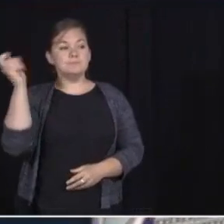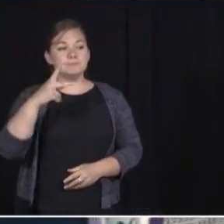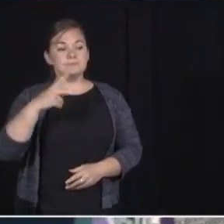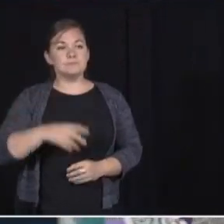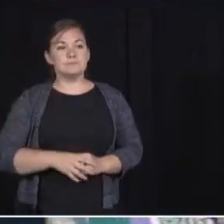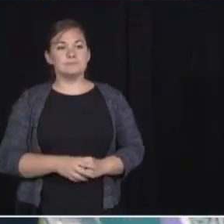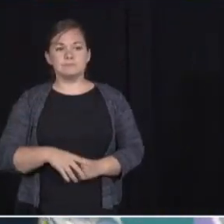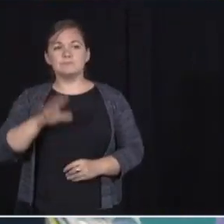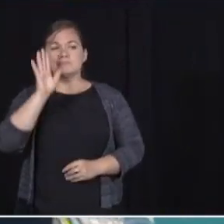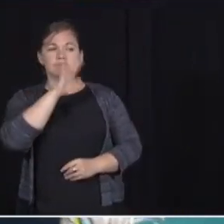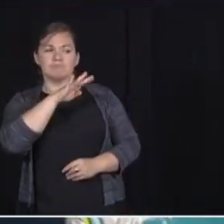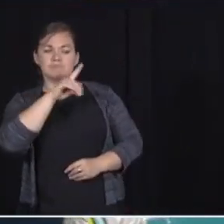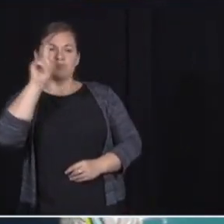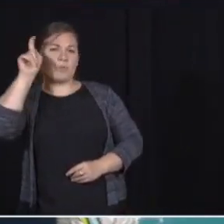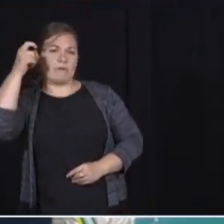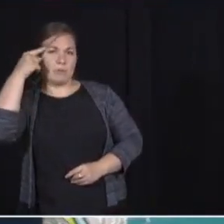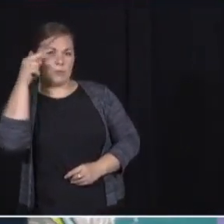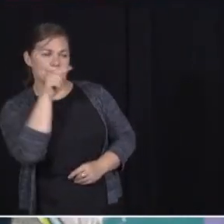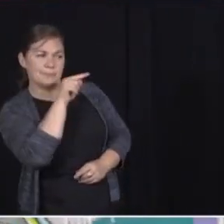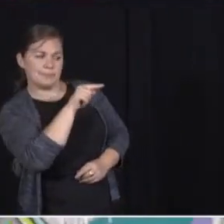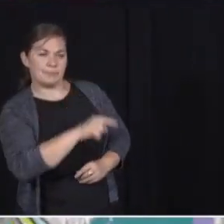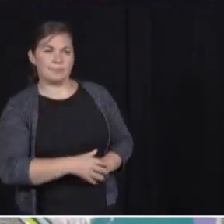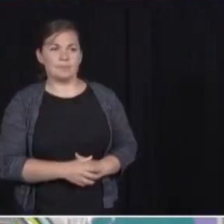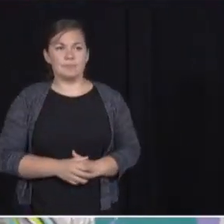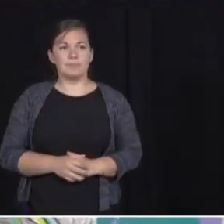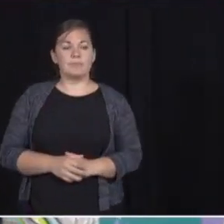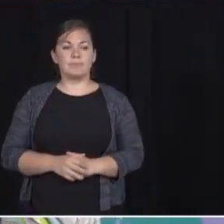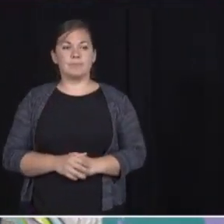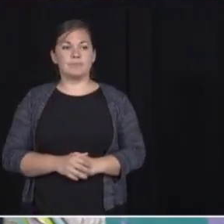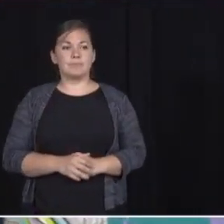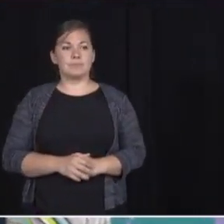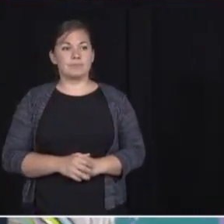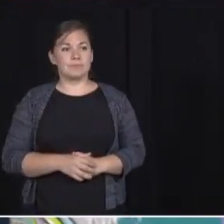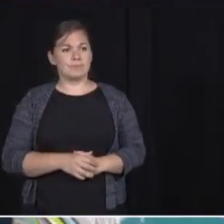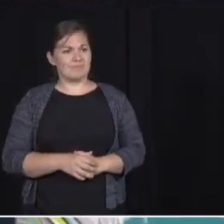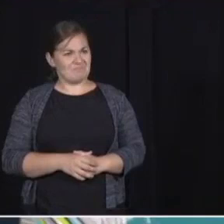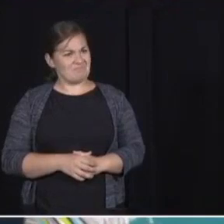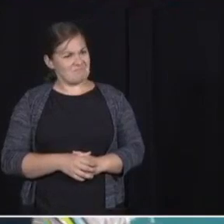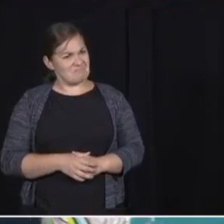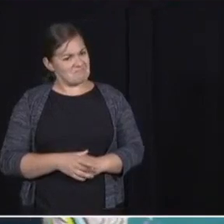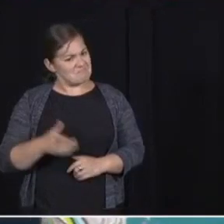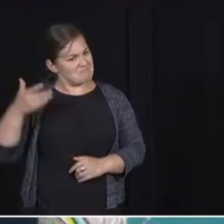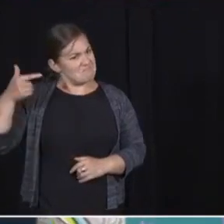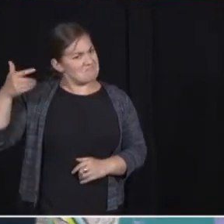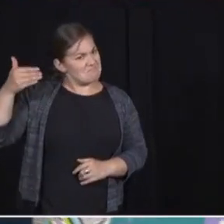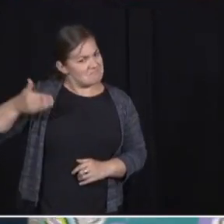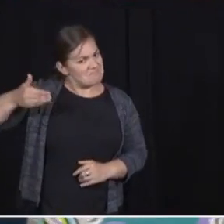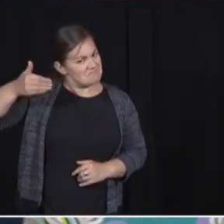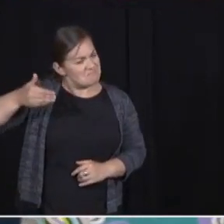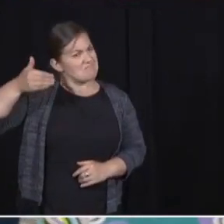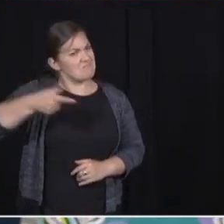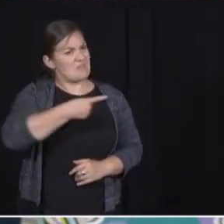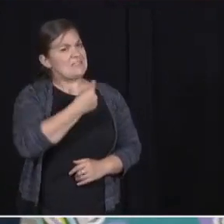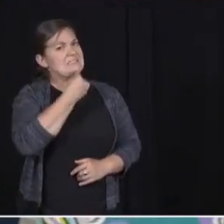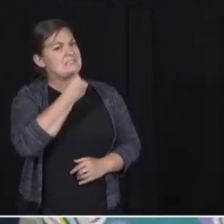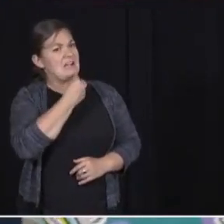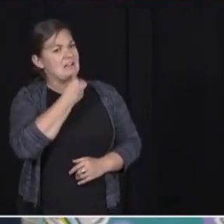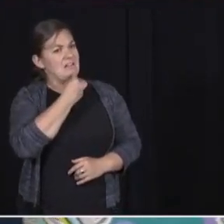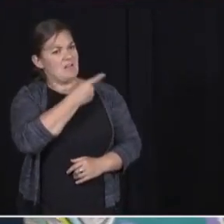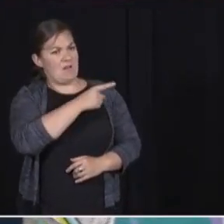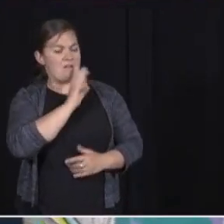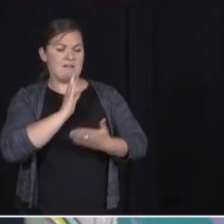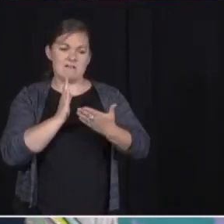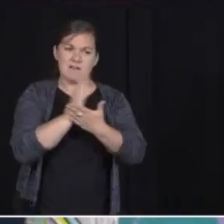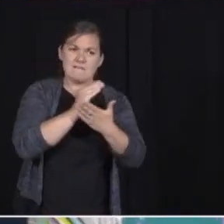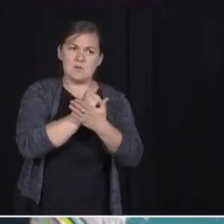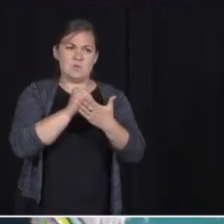Premier. Premier, you have said more than once that you will, or the government will be reviewing everything when it comes